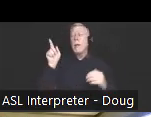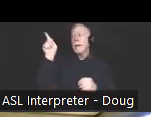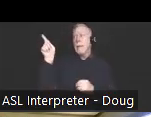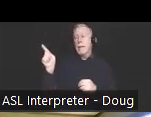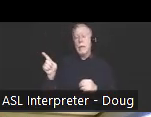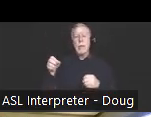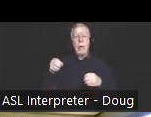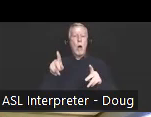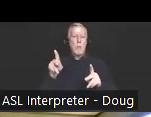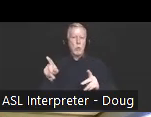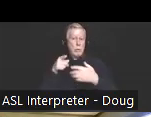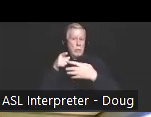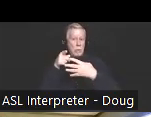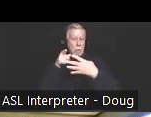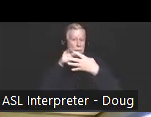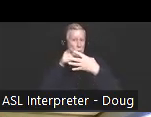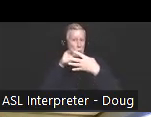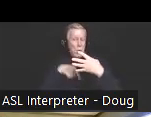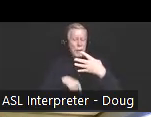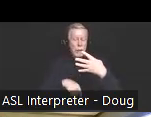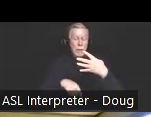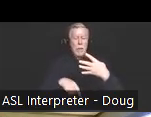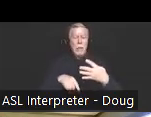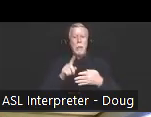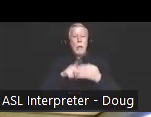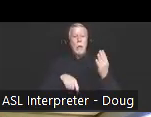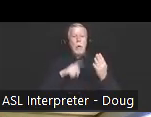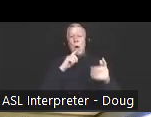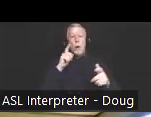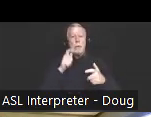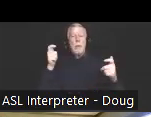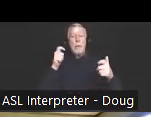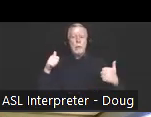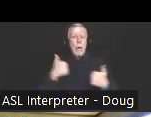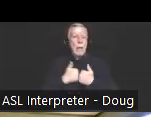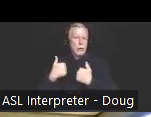opportunities. The first one is what are the greatest challenges?